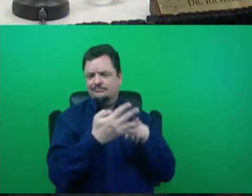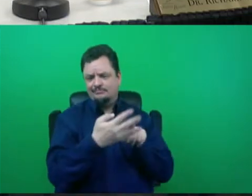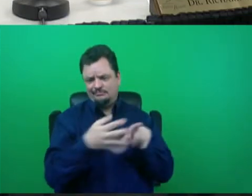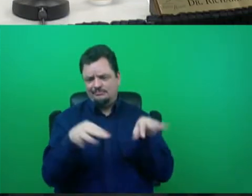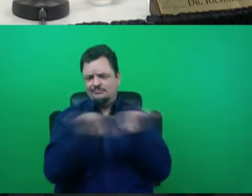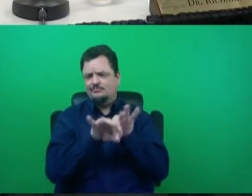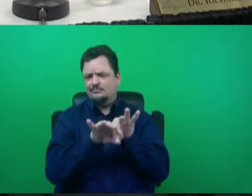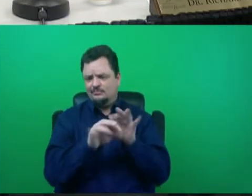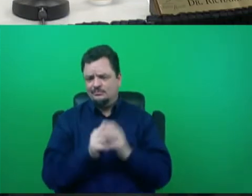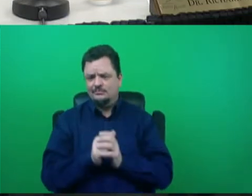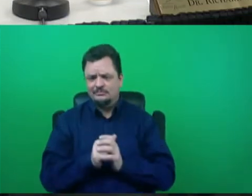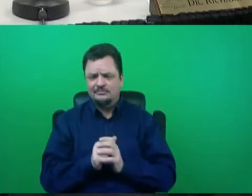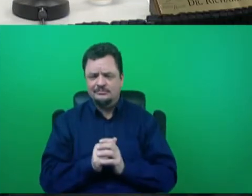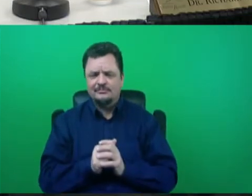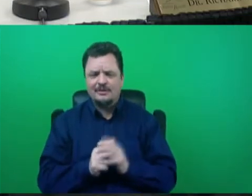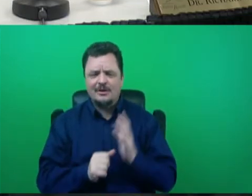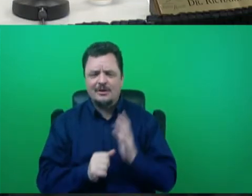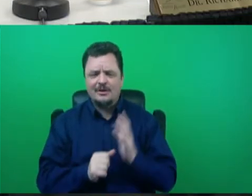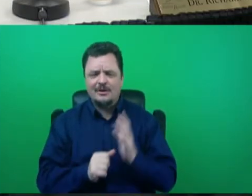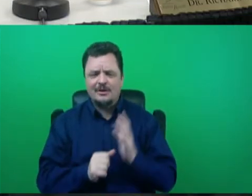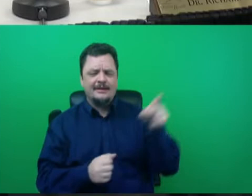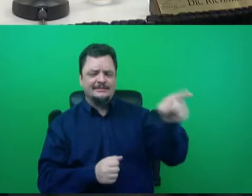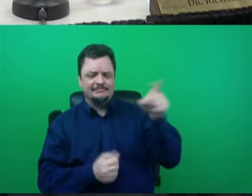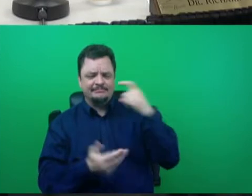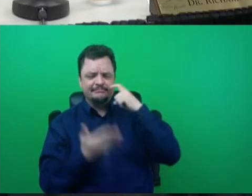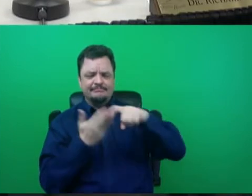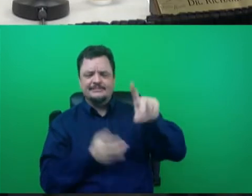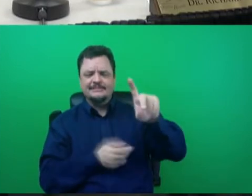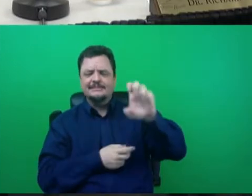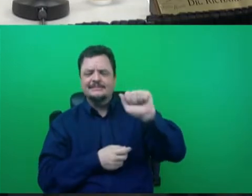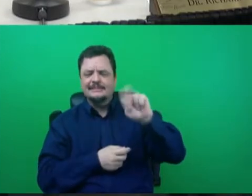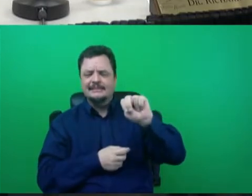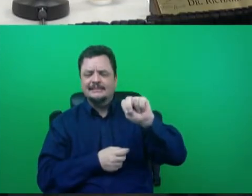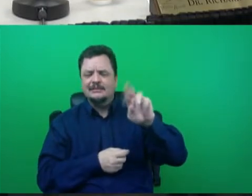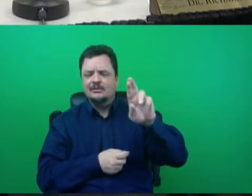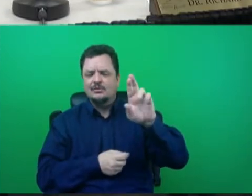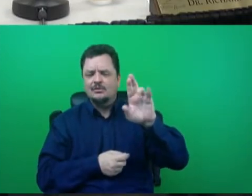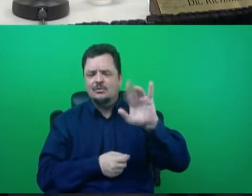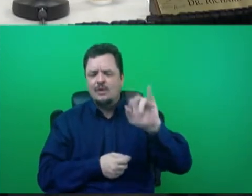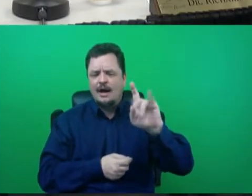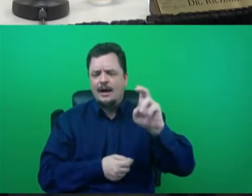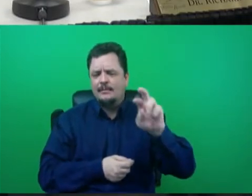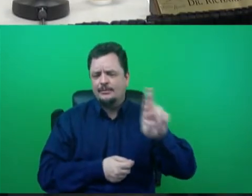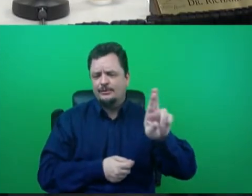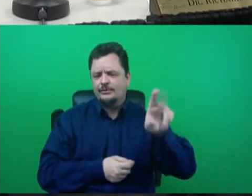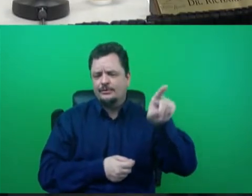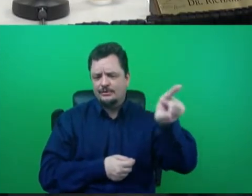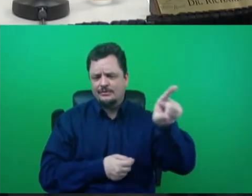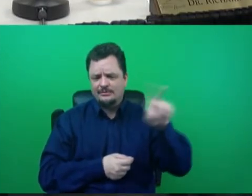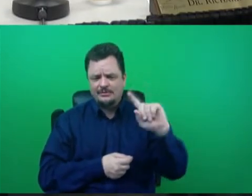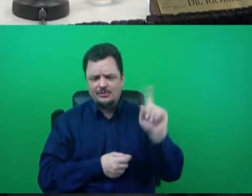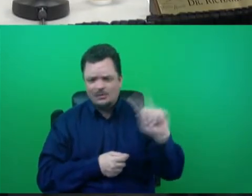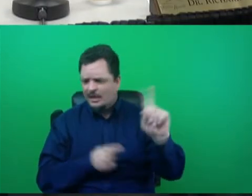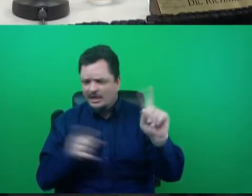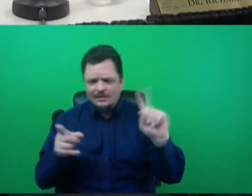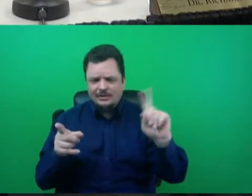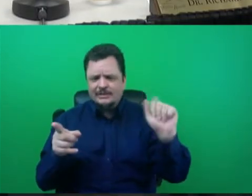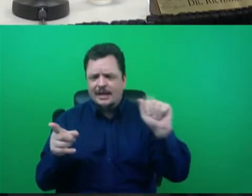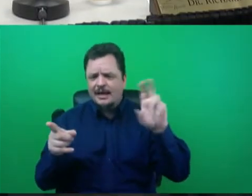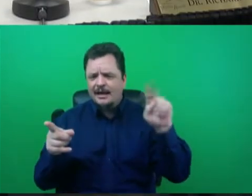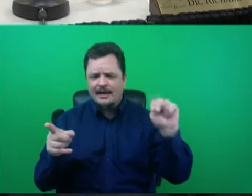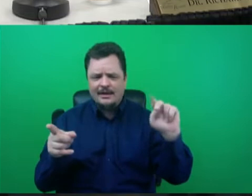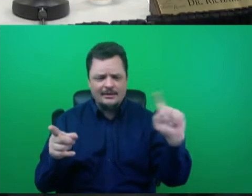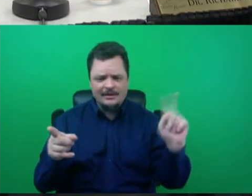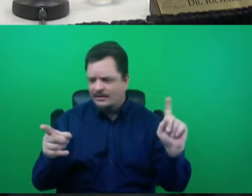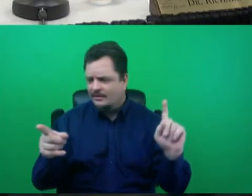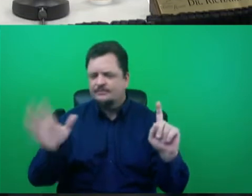Deanne Ryberg, and maybe she stepped out. Where's Deanne? Okay, I will hold my comments when she comes back in.